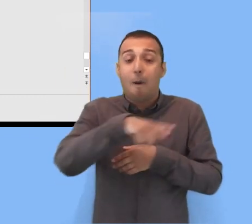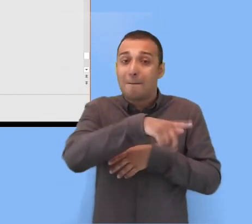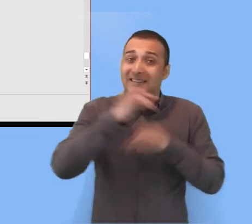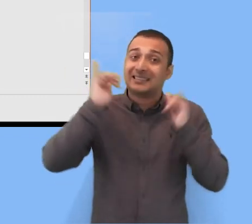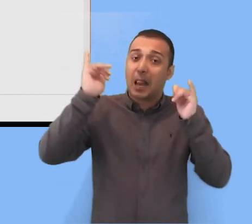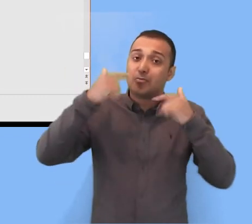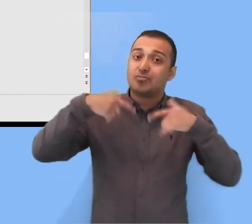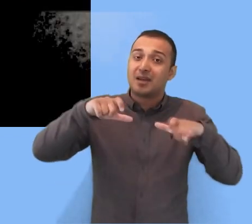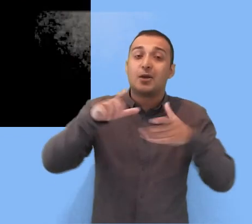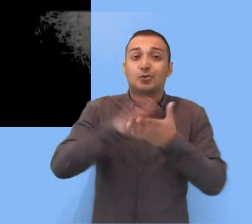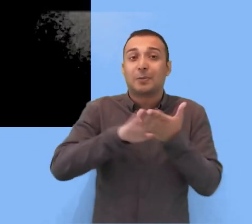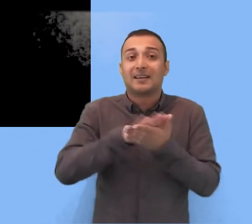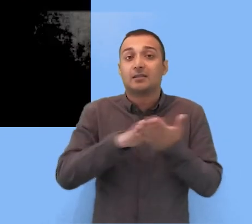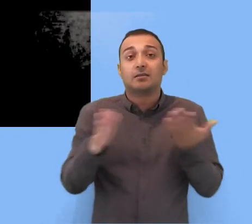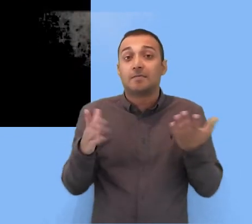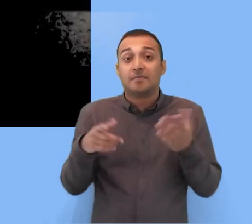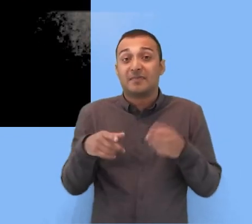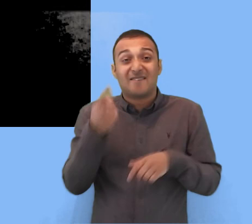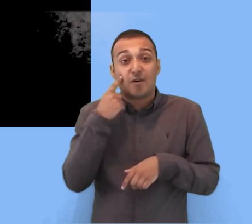3-worded answer is ask.